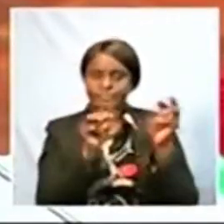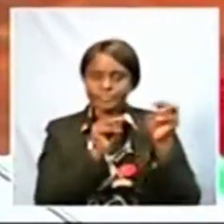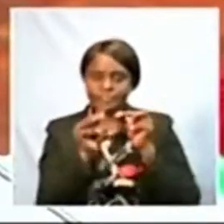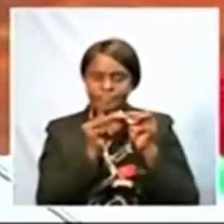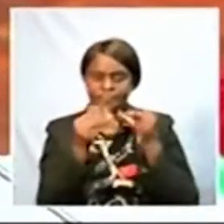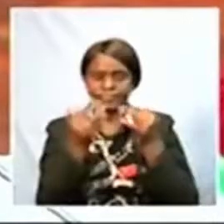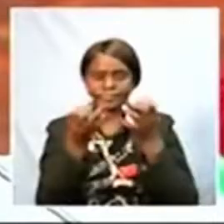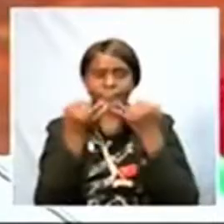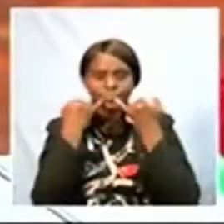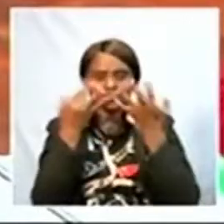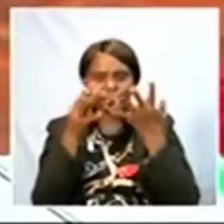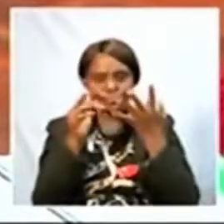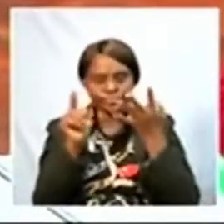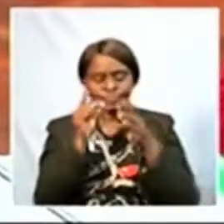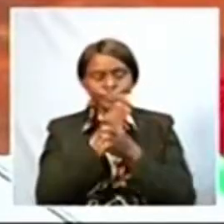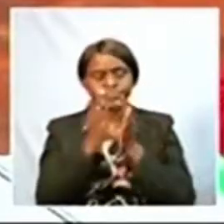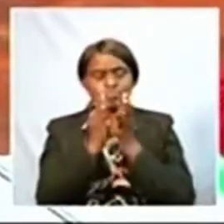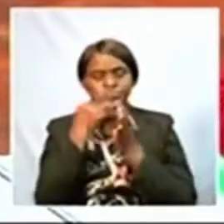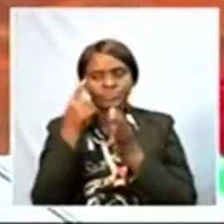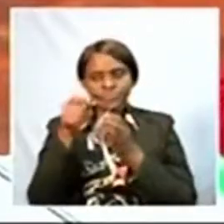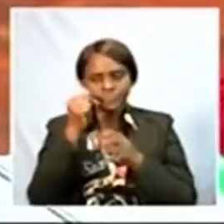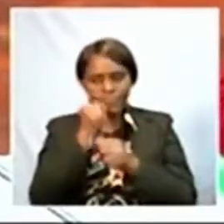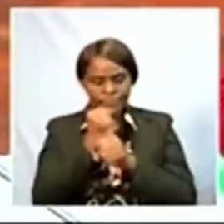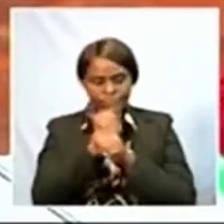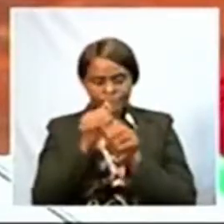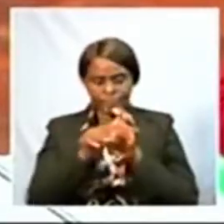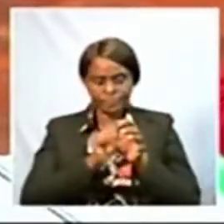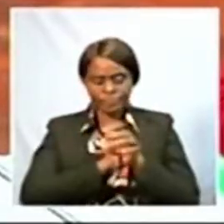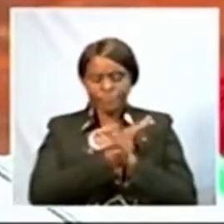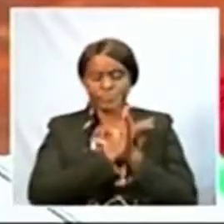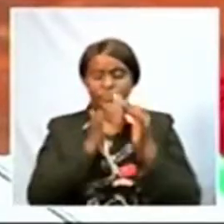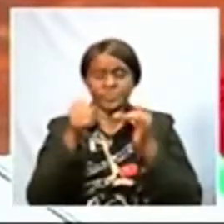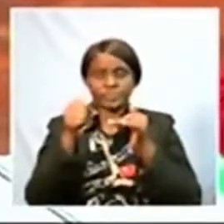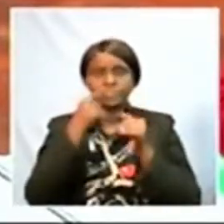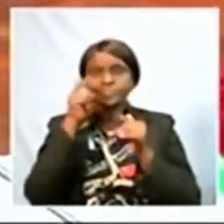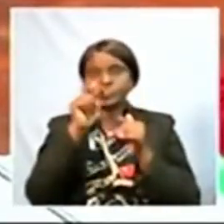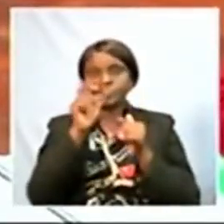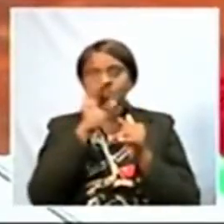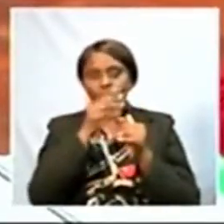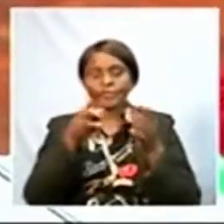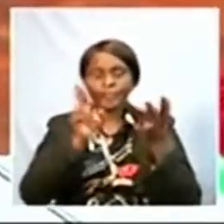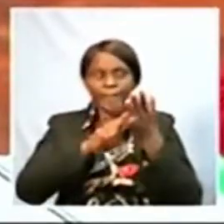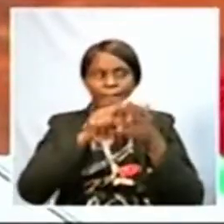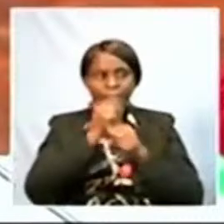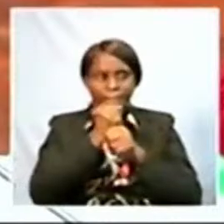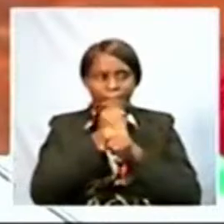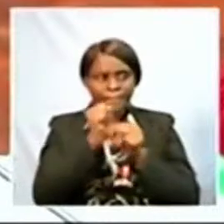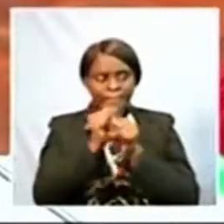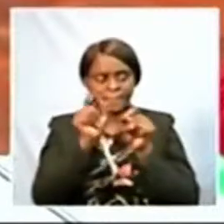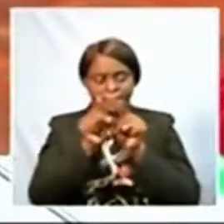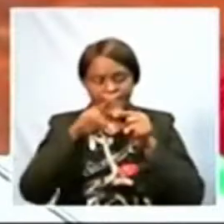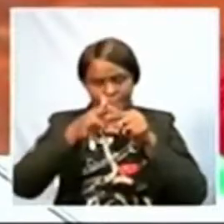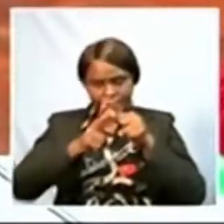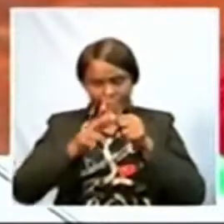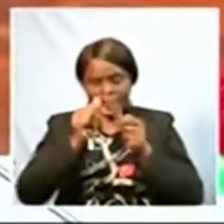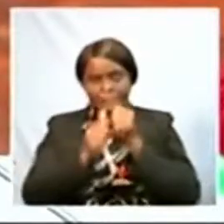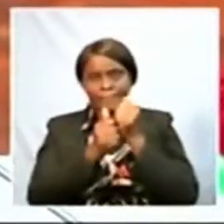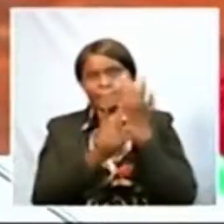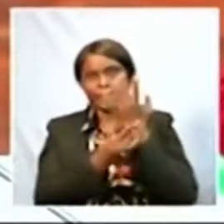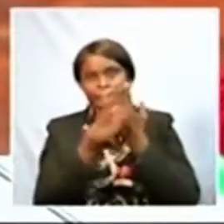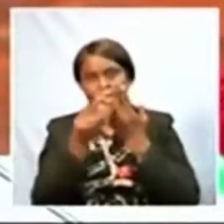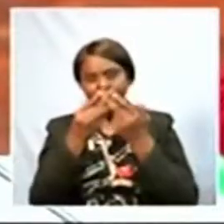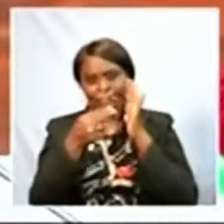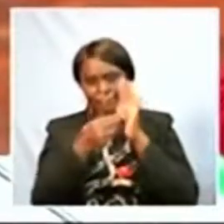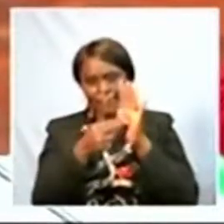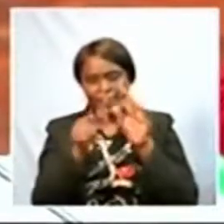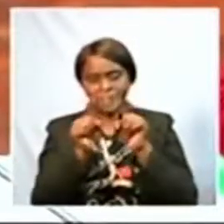Management would like to state that the contractor who was working on the staff house was instructed to redo the works and repair defects which developed. We